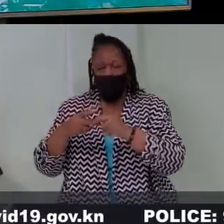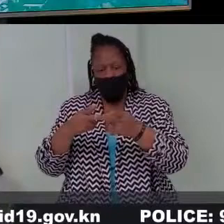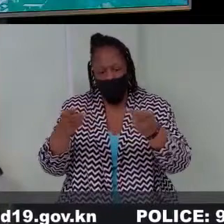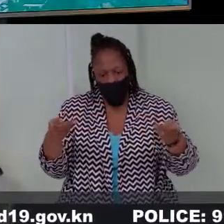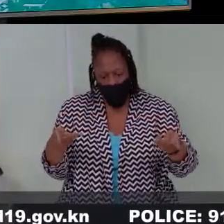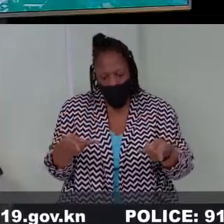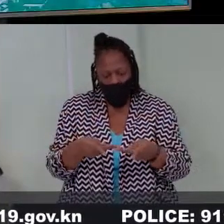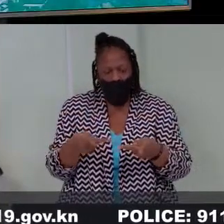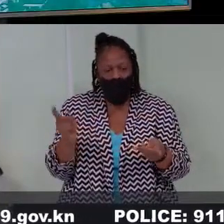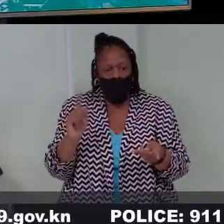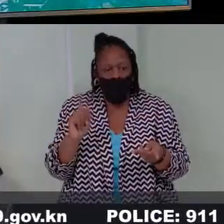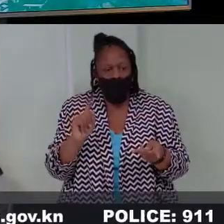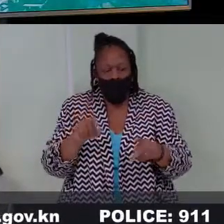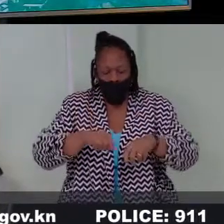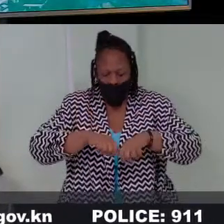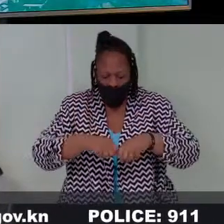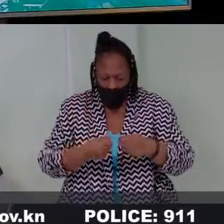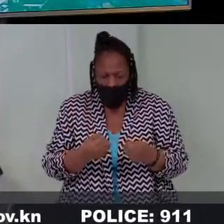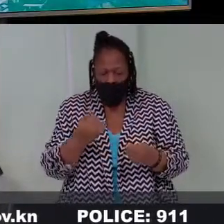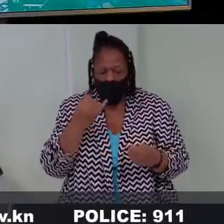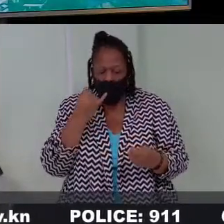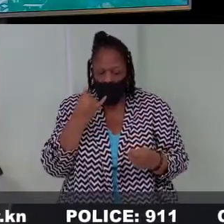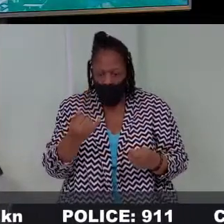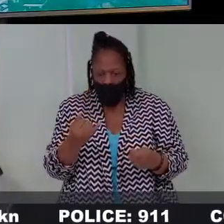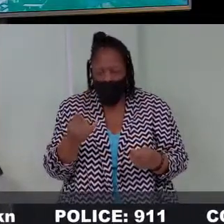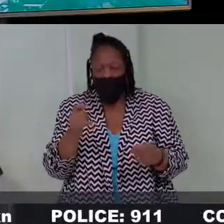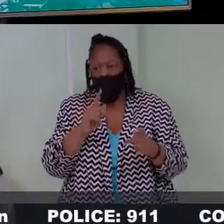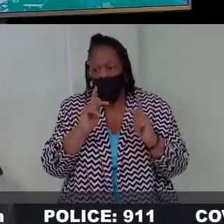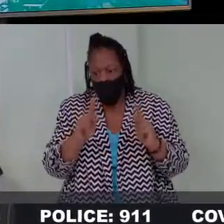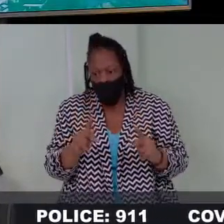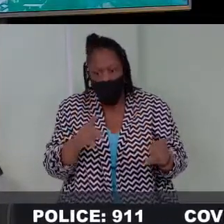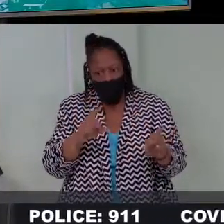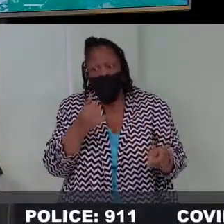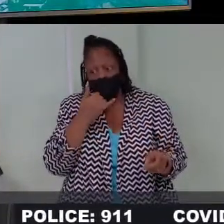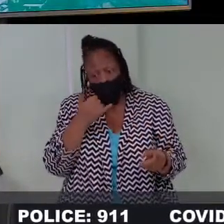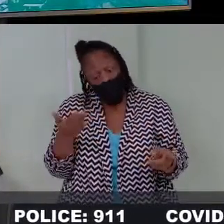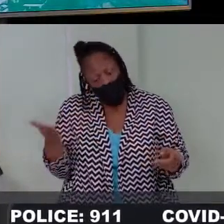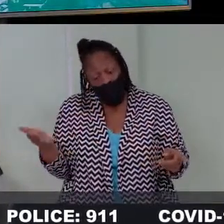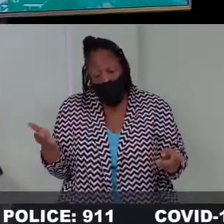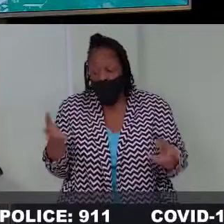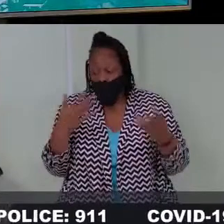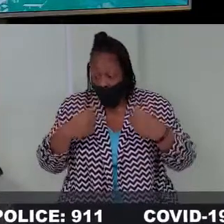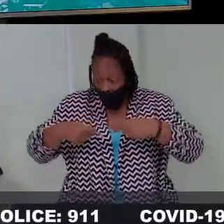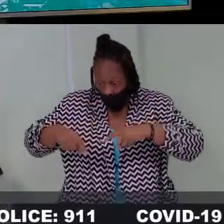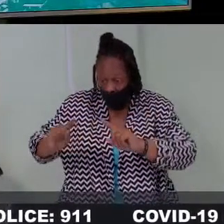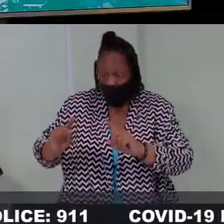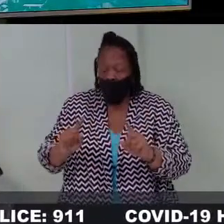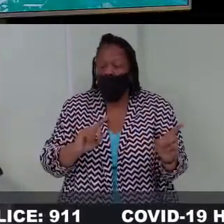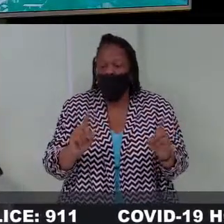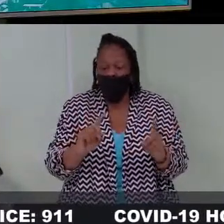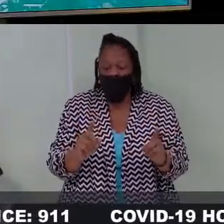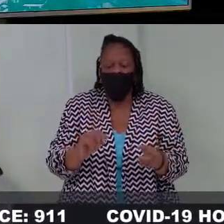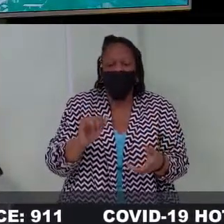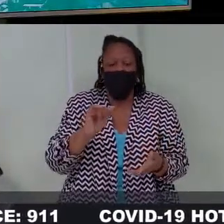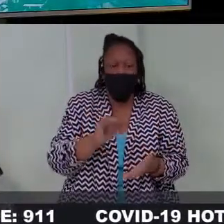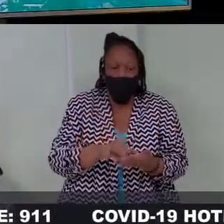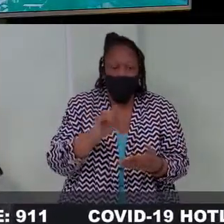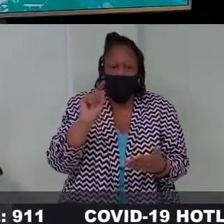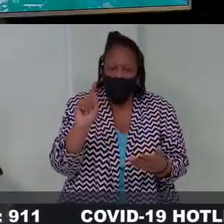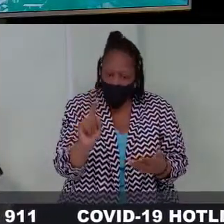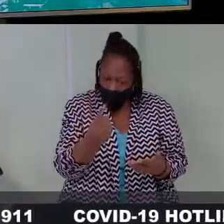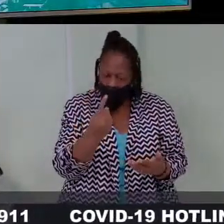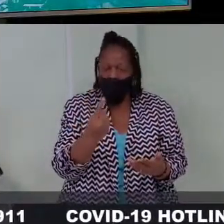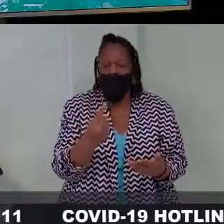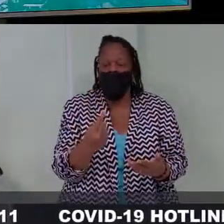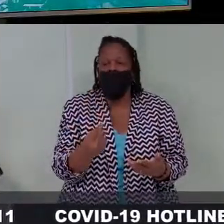the breach was identified and put measures in place to contain the breach. We do an extensive contact